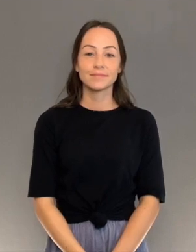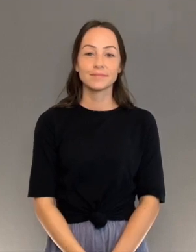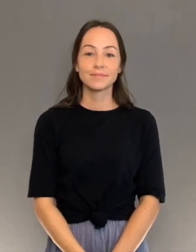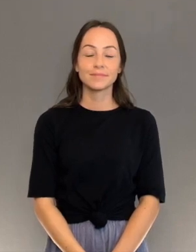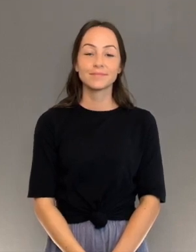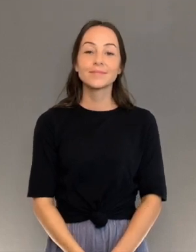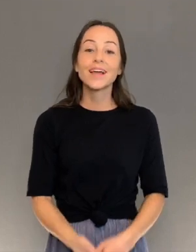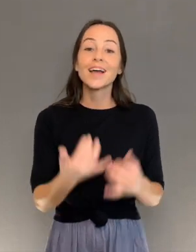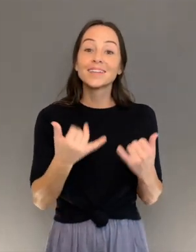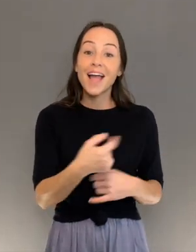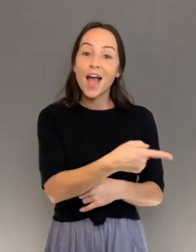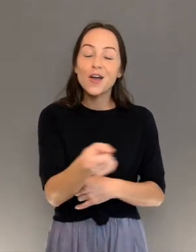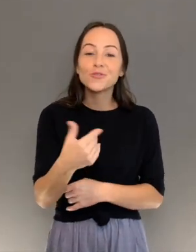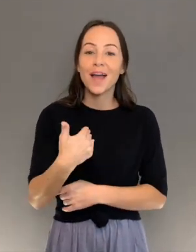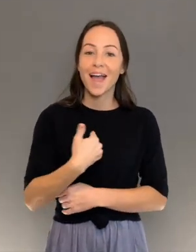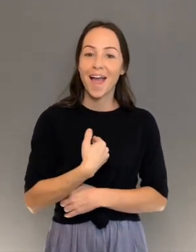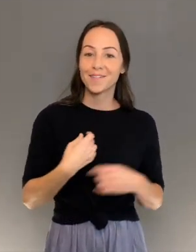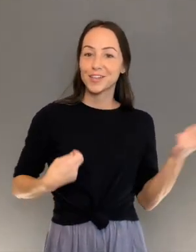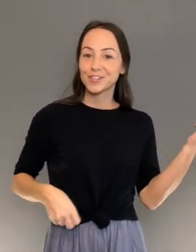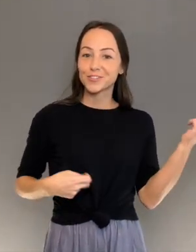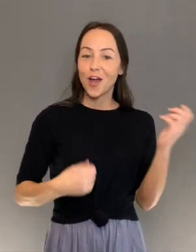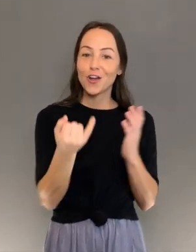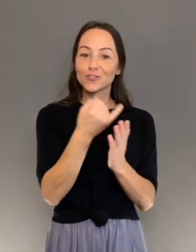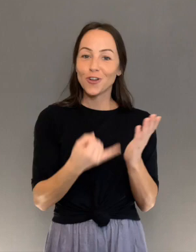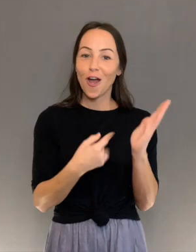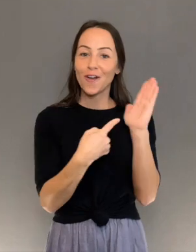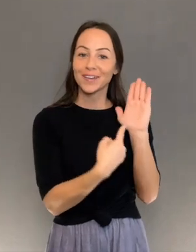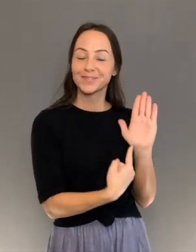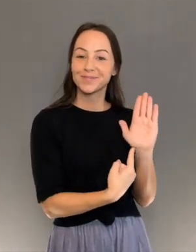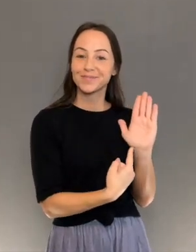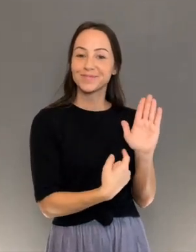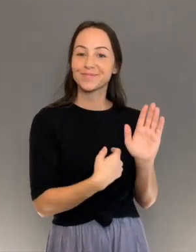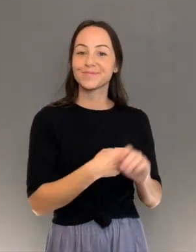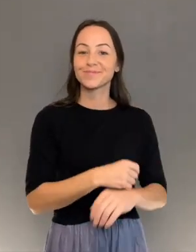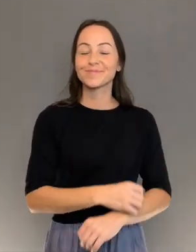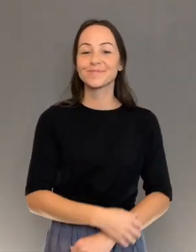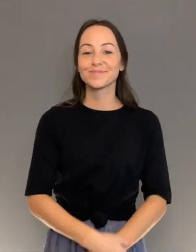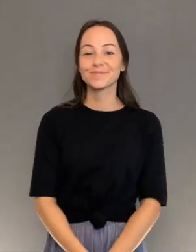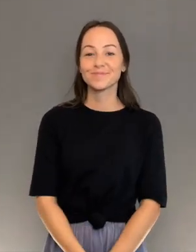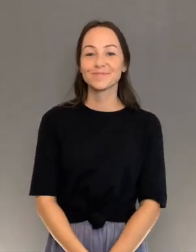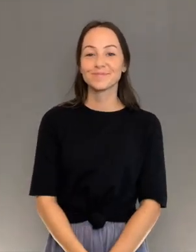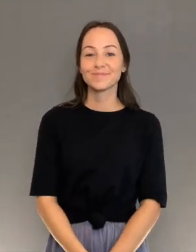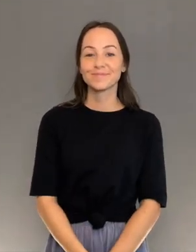string pegs. Now you have a guitar drawing.